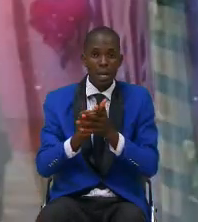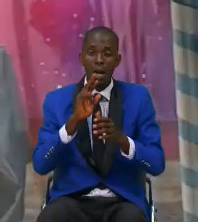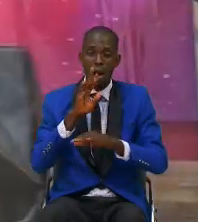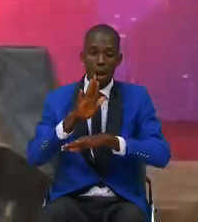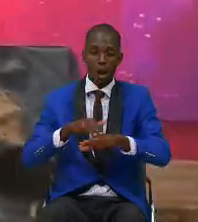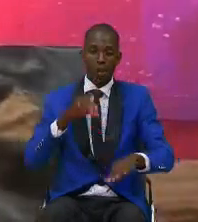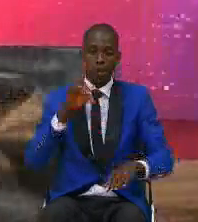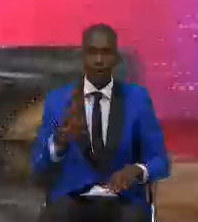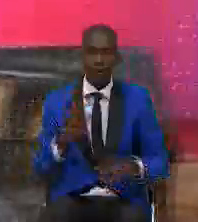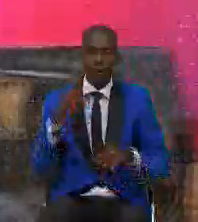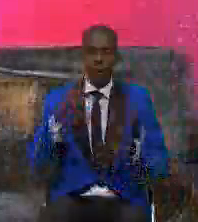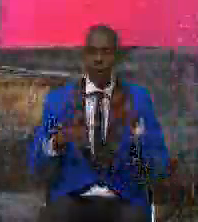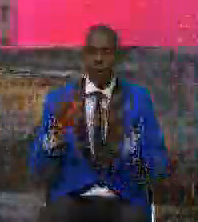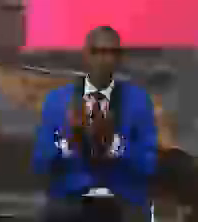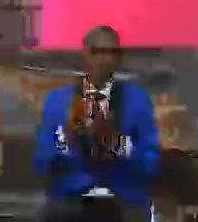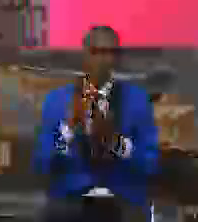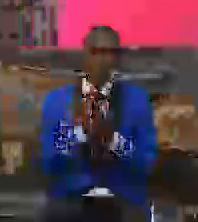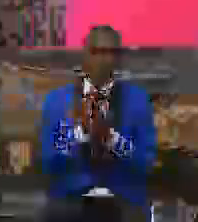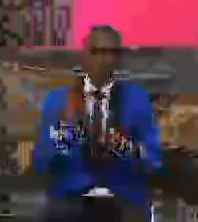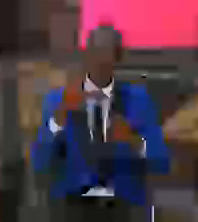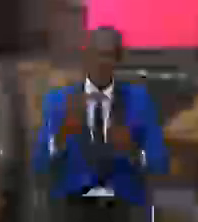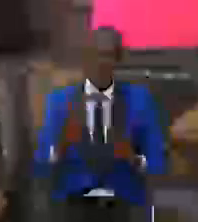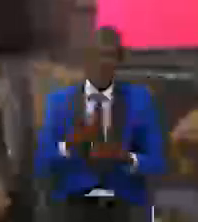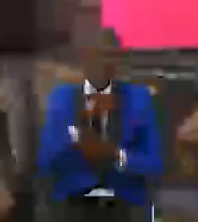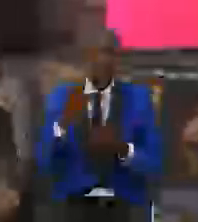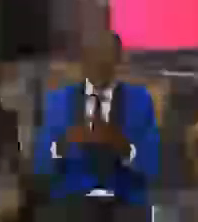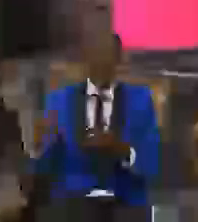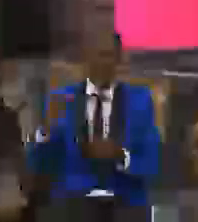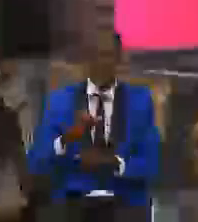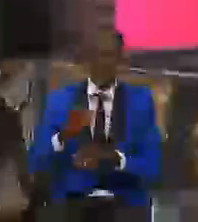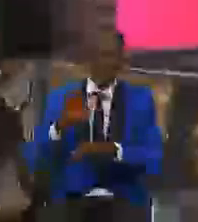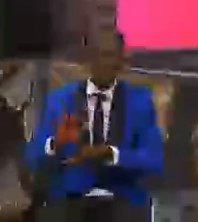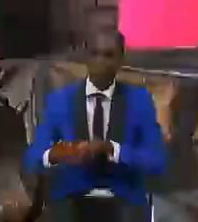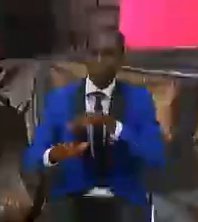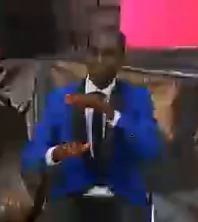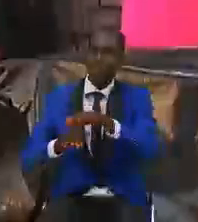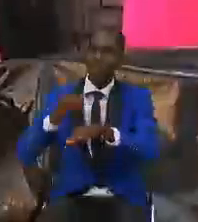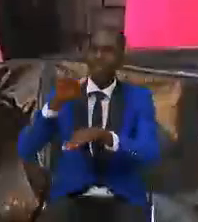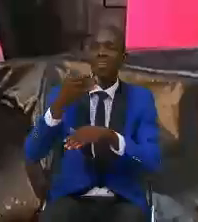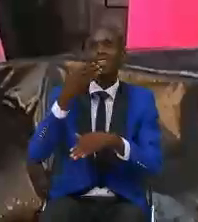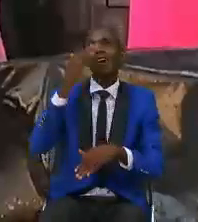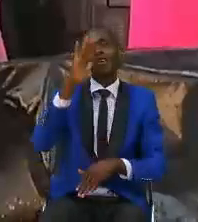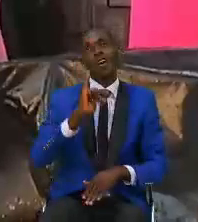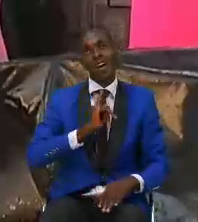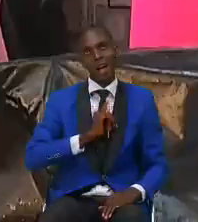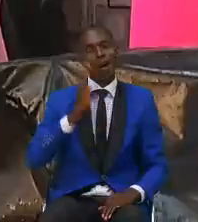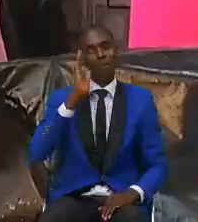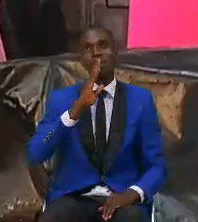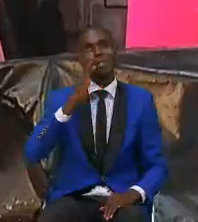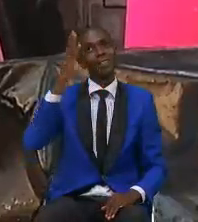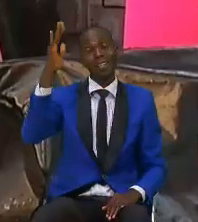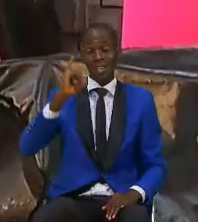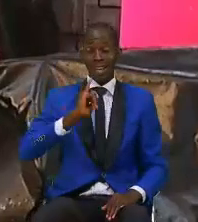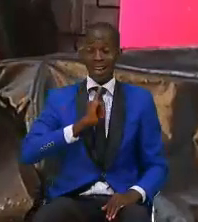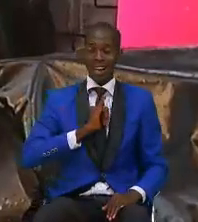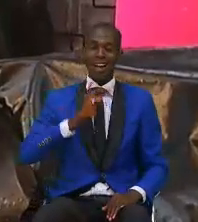and the people who are saved and the people who have given themselves to the Lord, when they go marching in, thank God, I